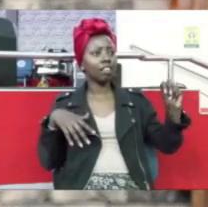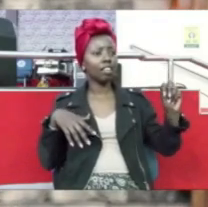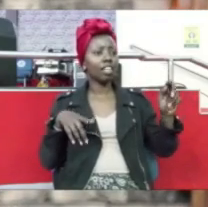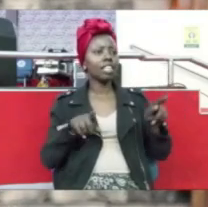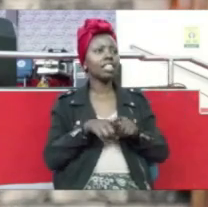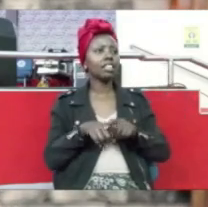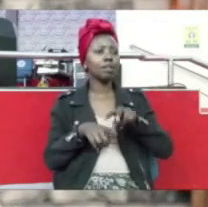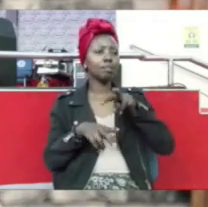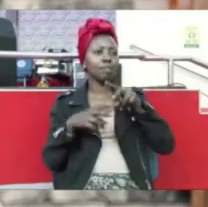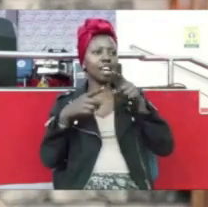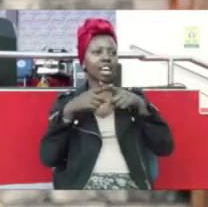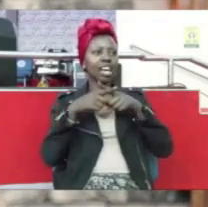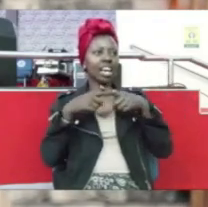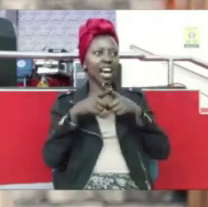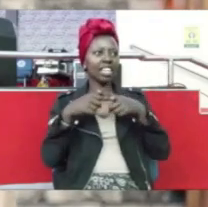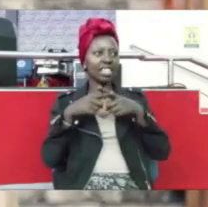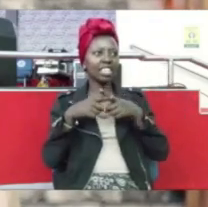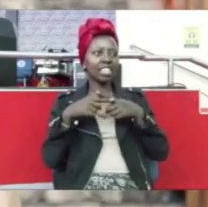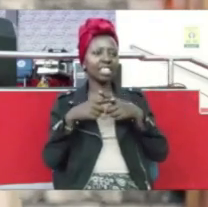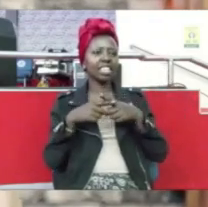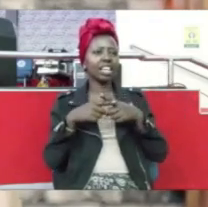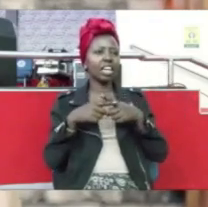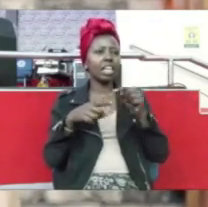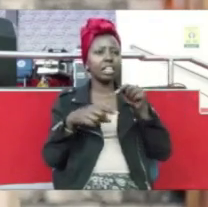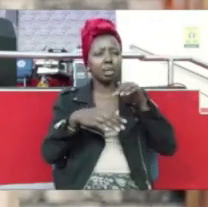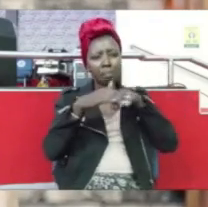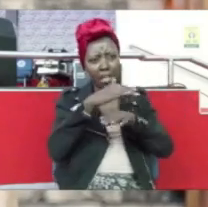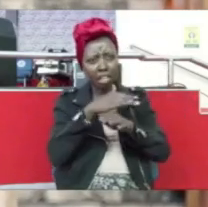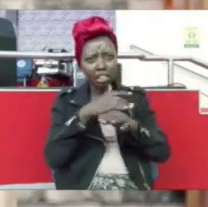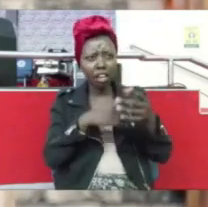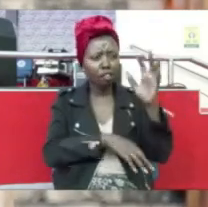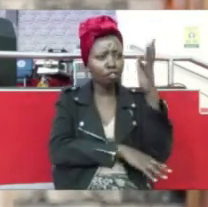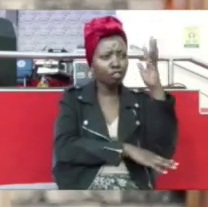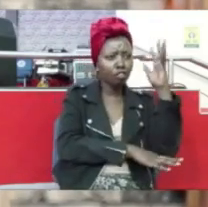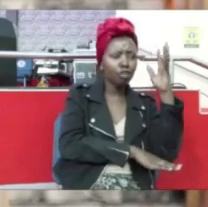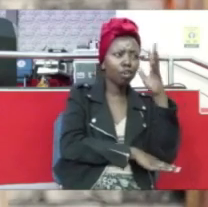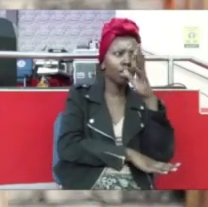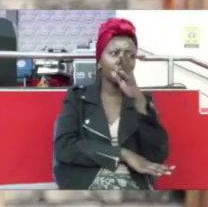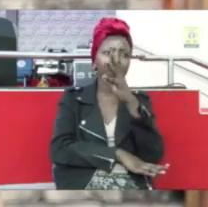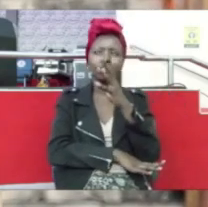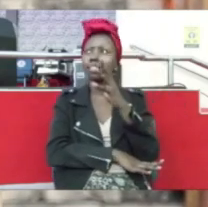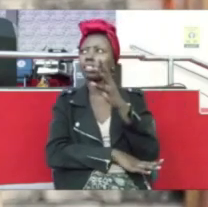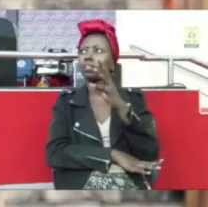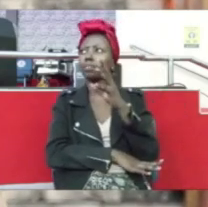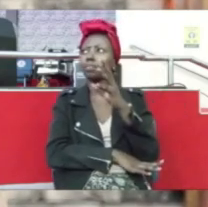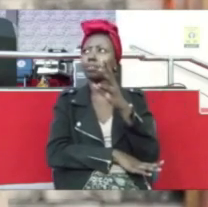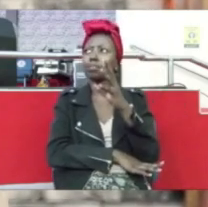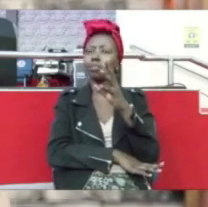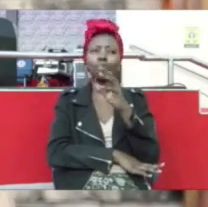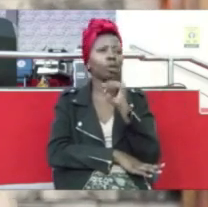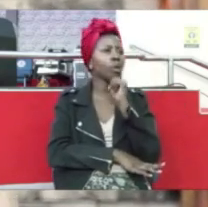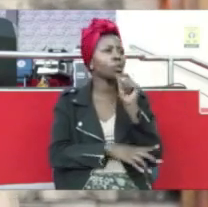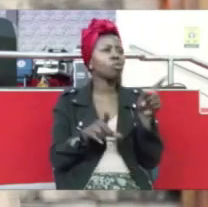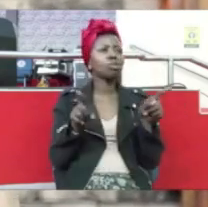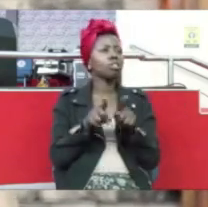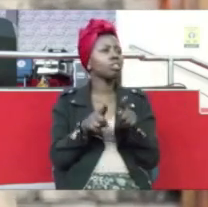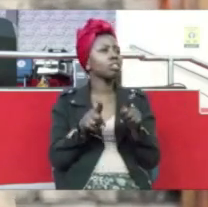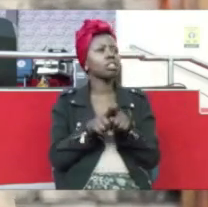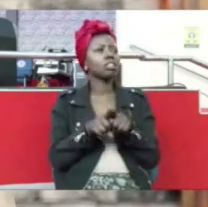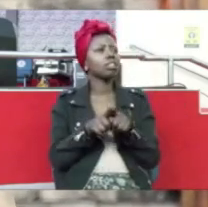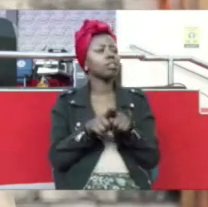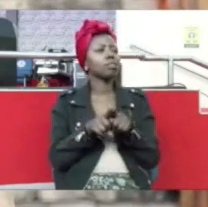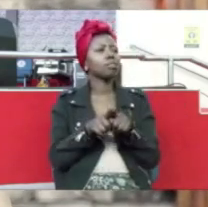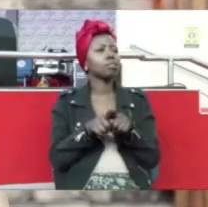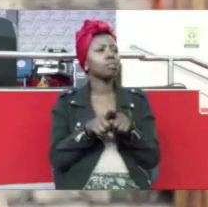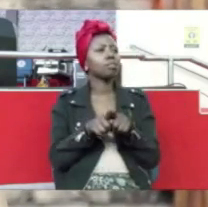sawa. Wakienda msituni, when they go out, they relieve sawia. They don't relieve themselves in the